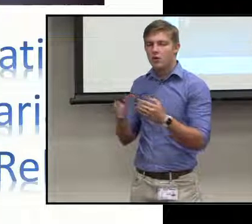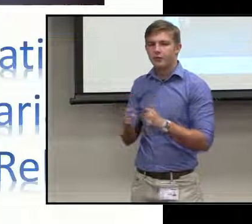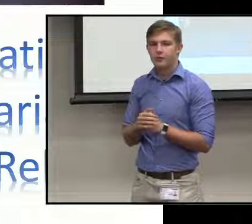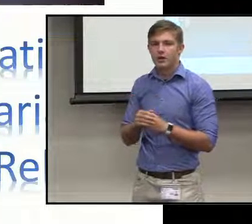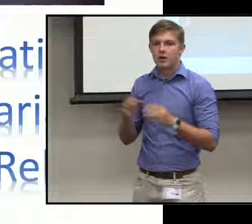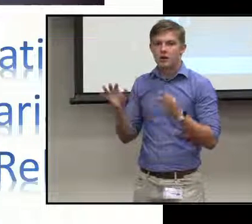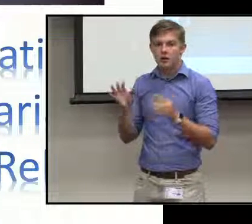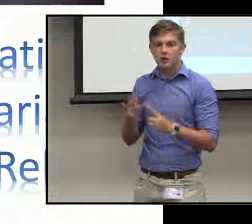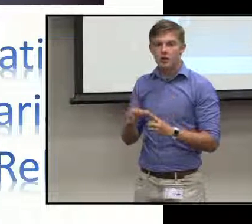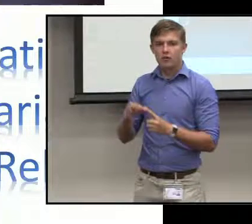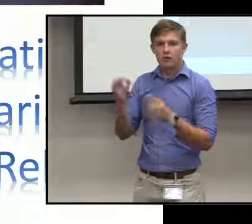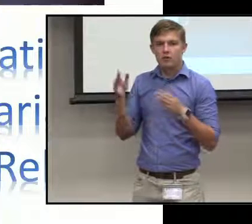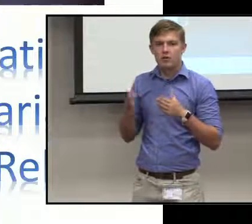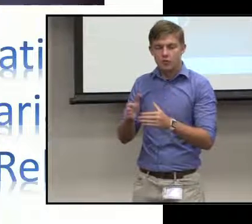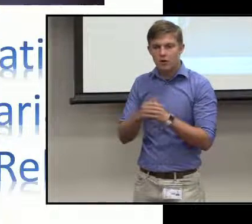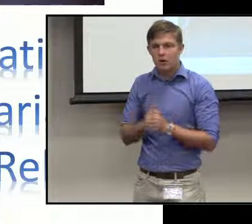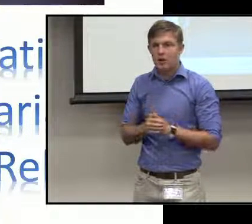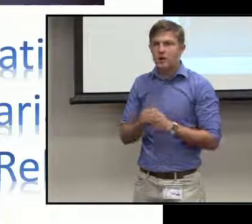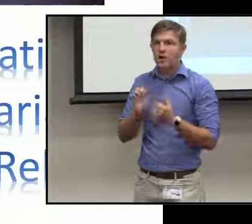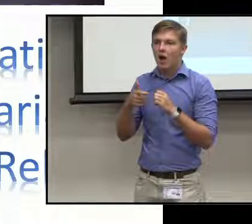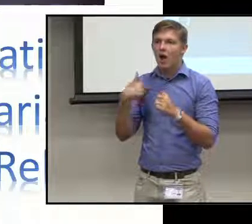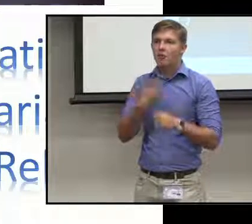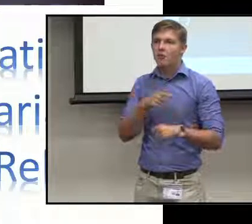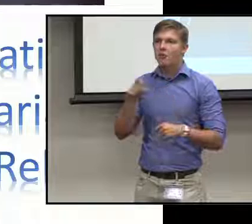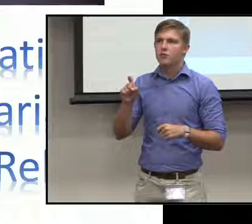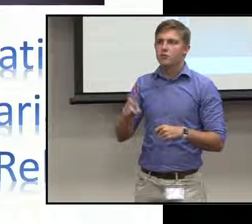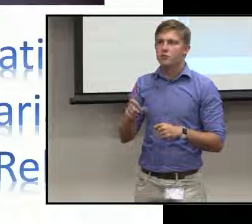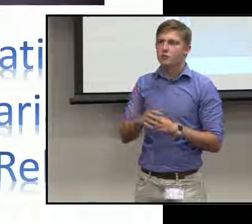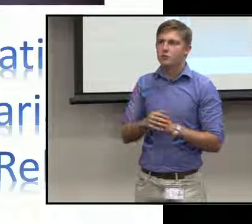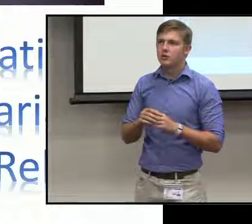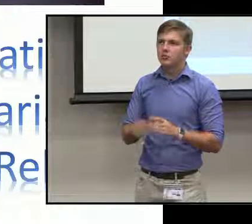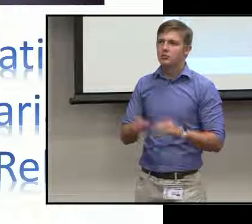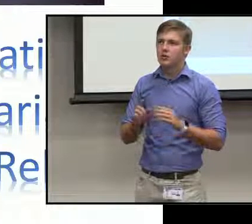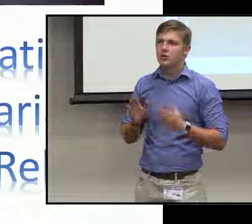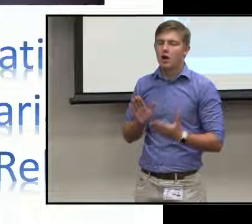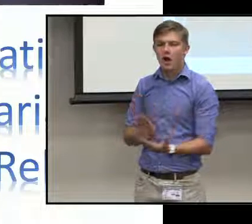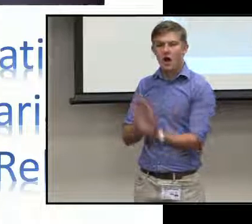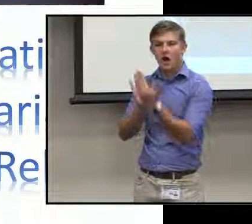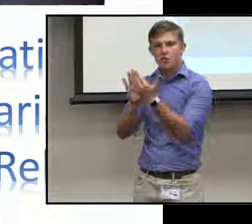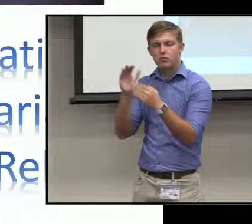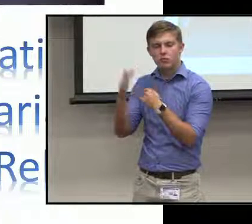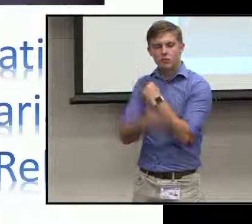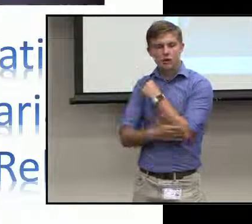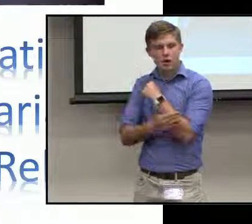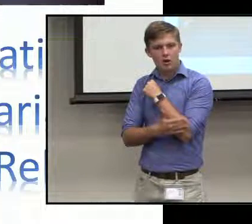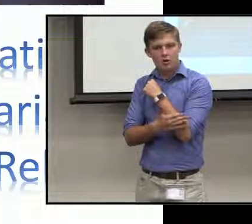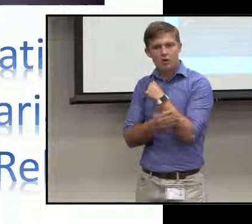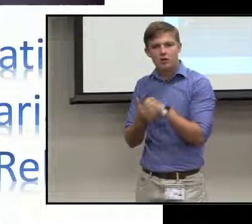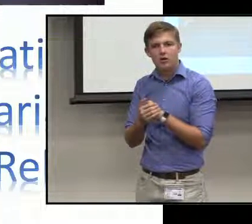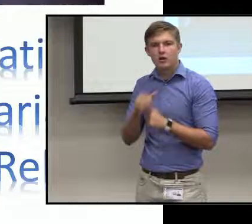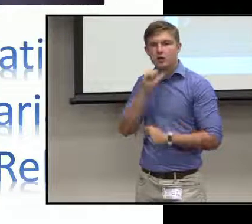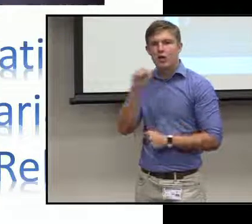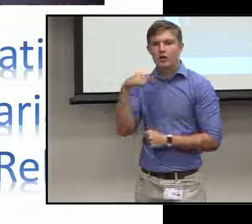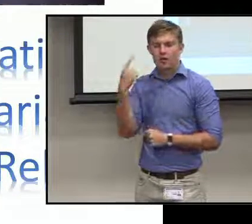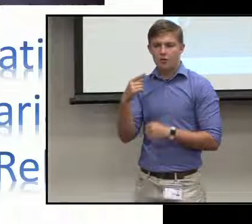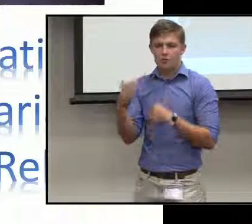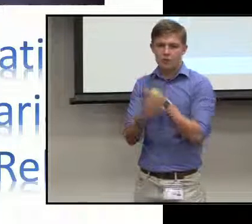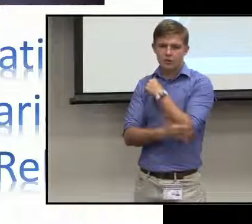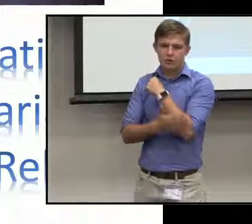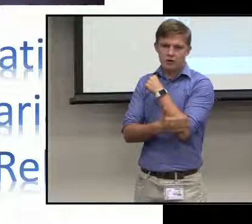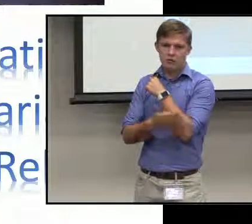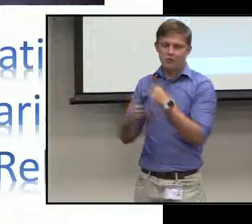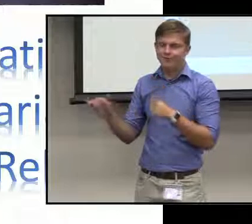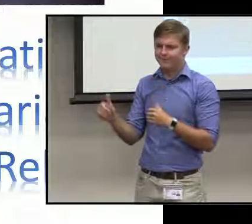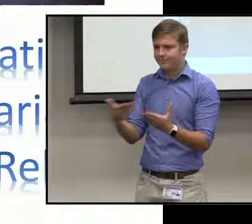we be as missionaries? How must we approach this kind of country? And this is not the only country that's like this. Maybe you'll hear a lot of the